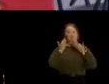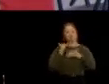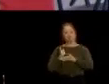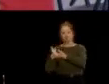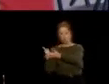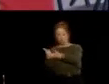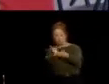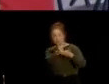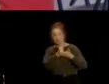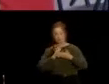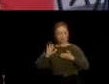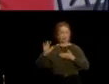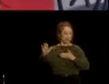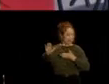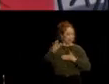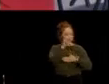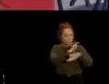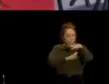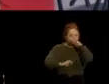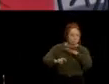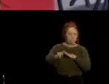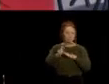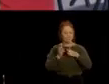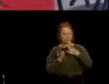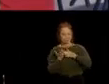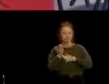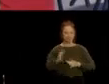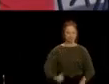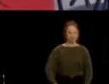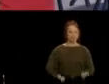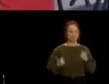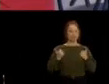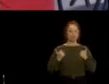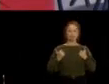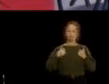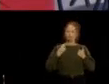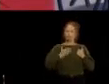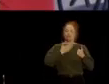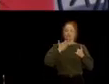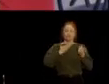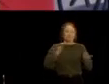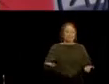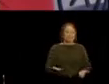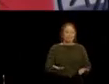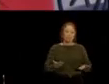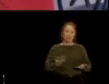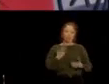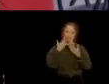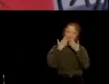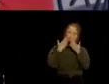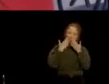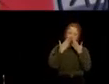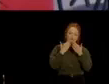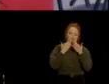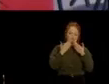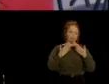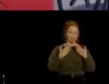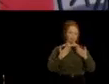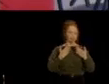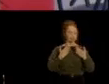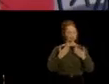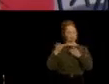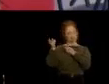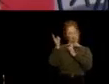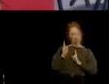journeys throughout life. And so I'm so happy to be here. I'm so honored to receive this award named in honor of Bill